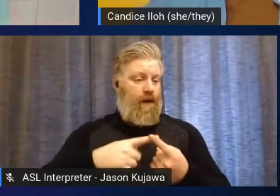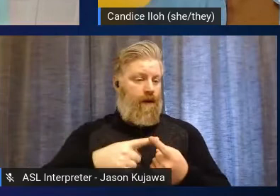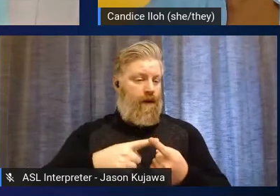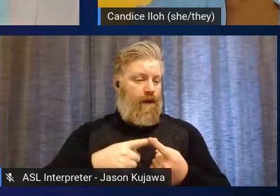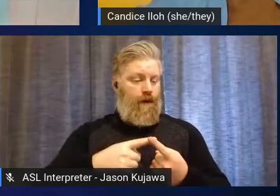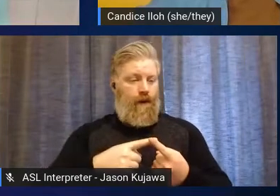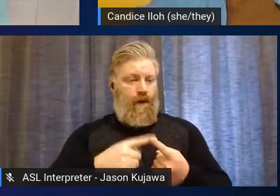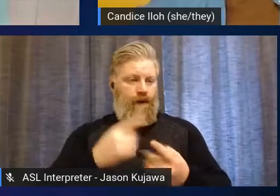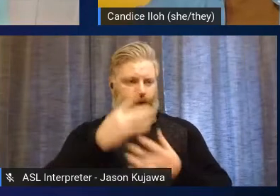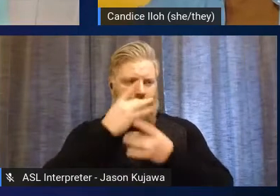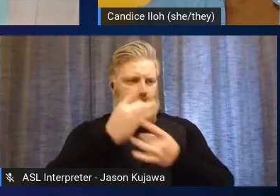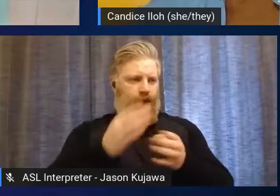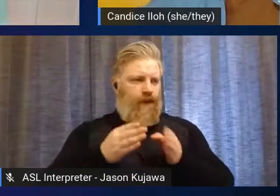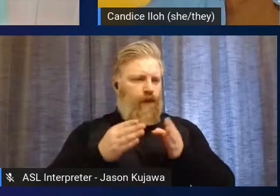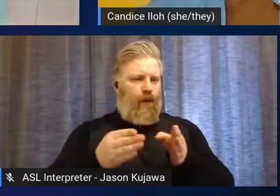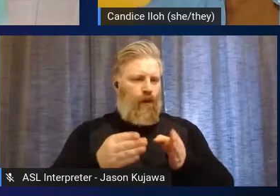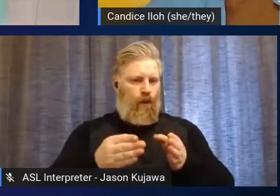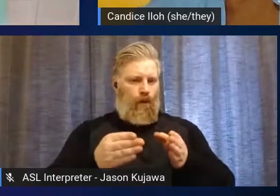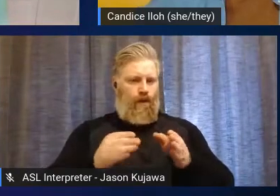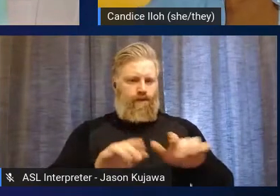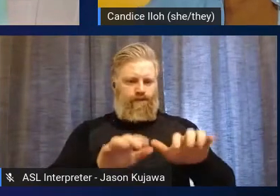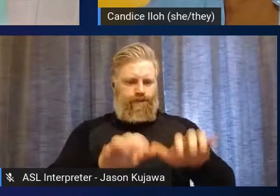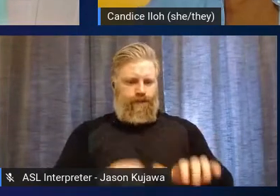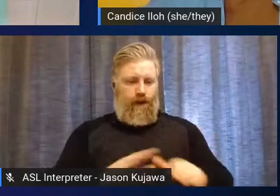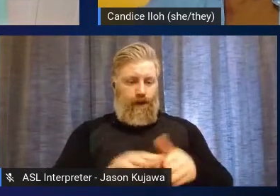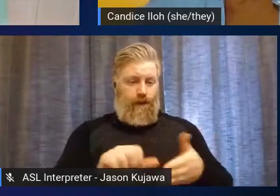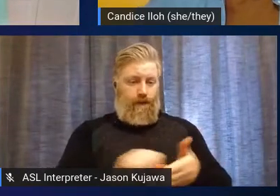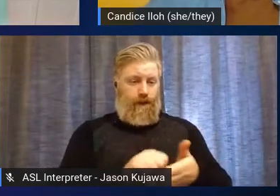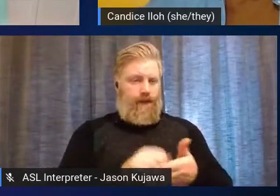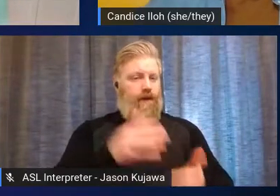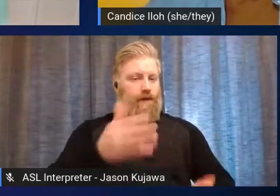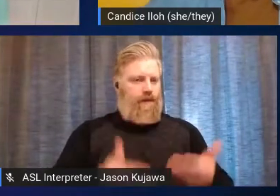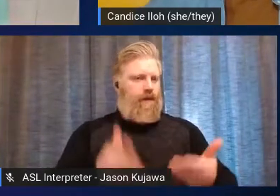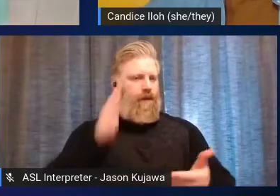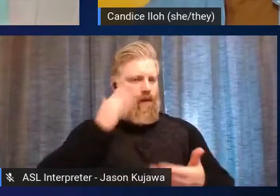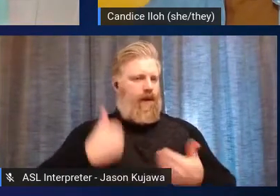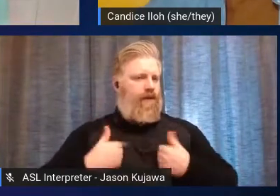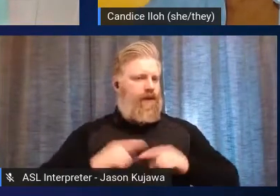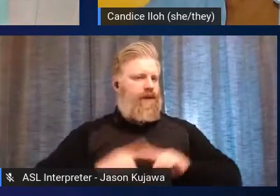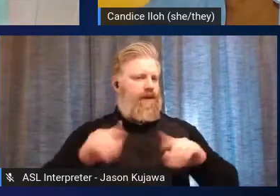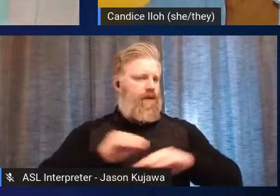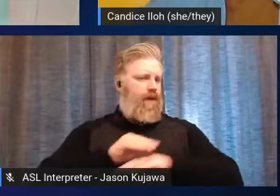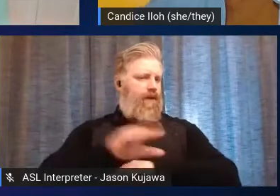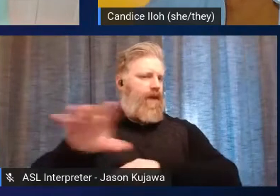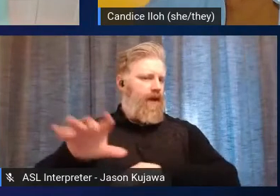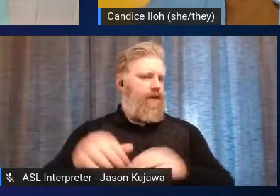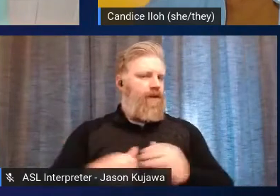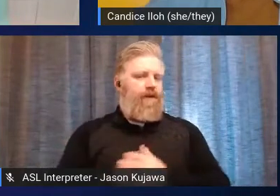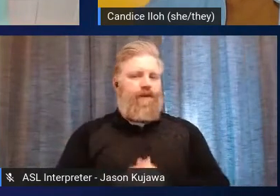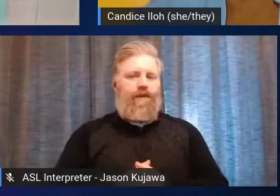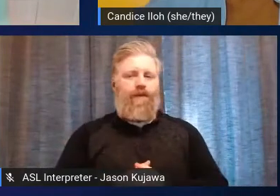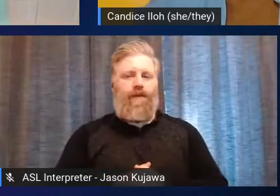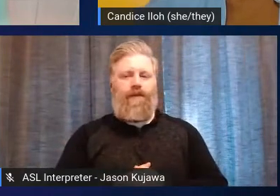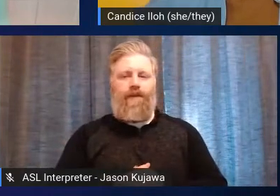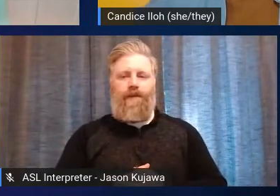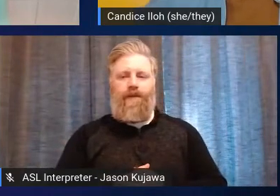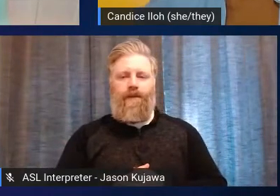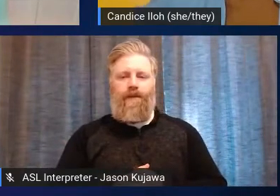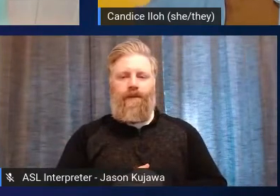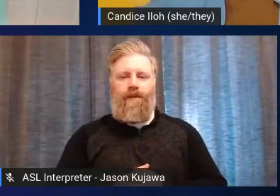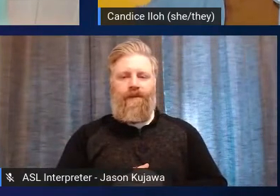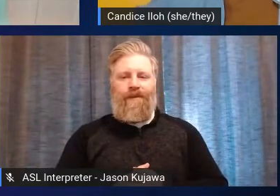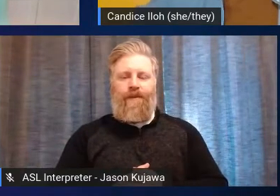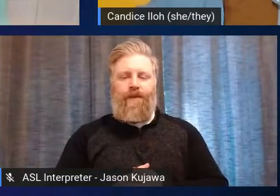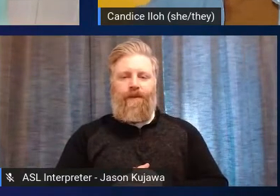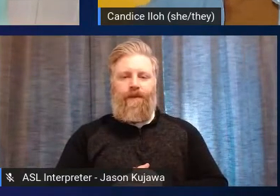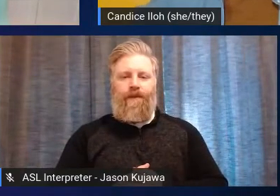to convey it on the page, it may have had a different effect on the readers. And so I feel like